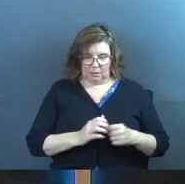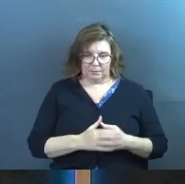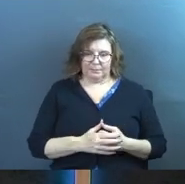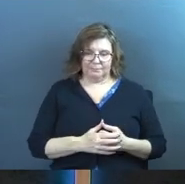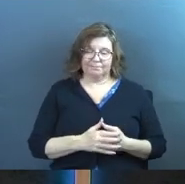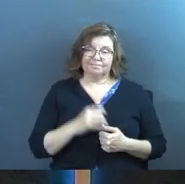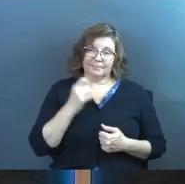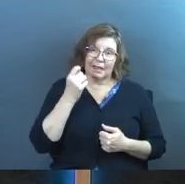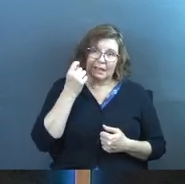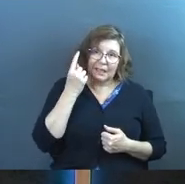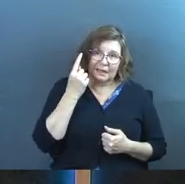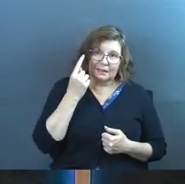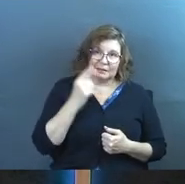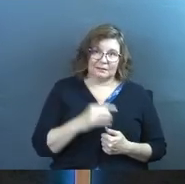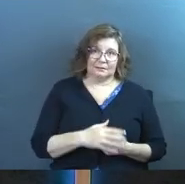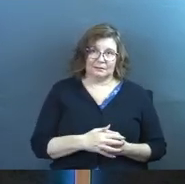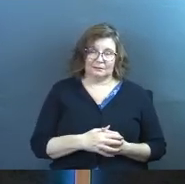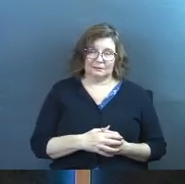I get it.